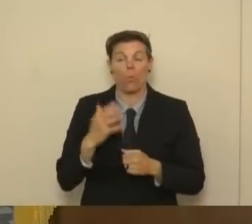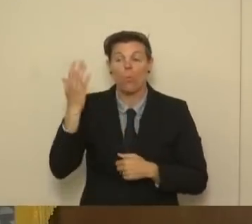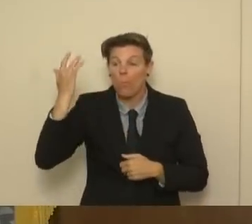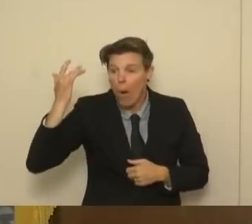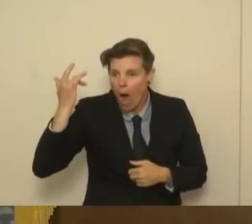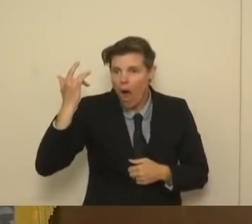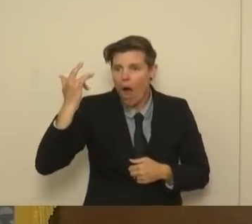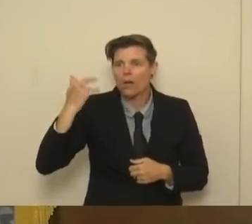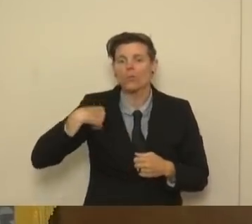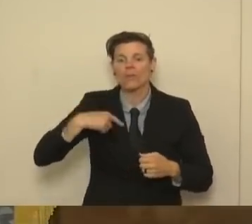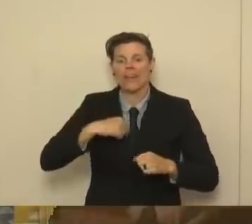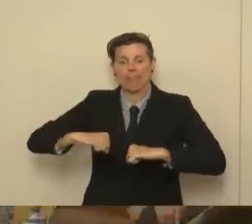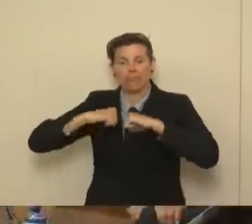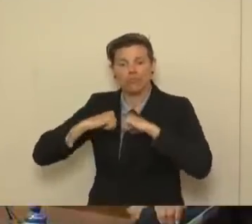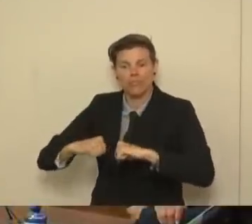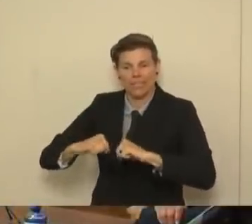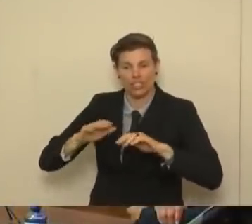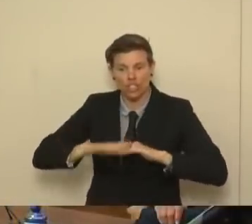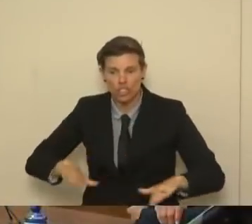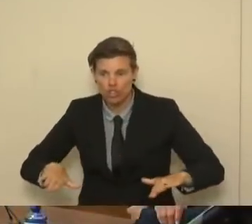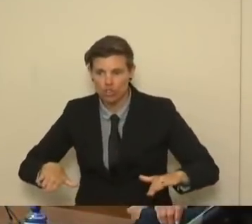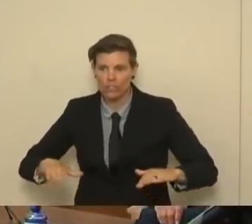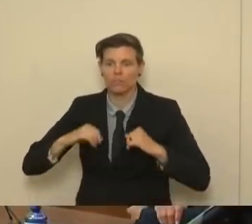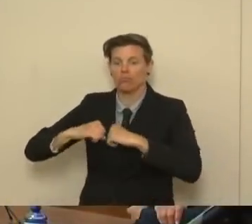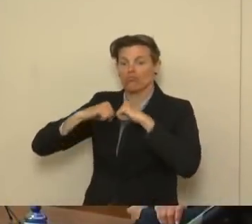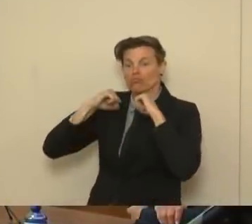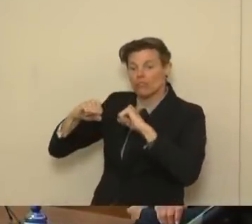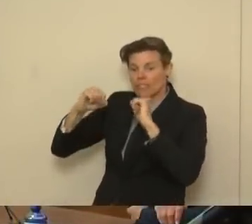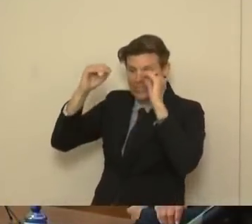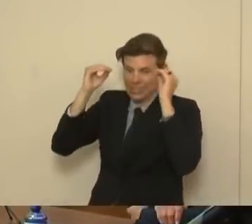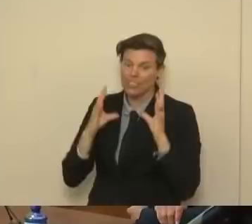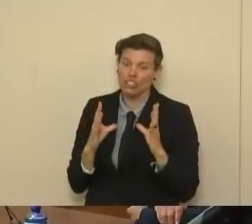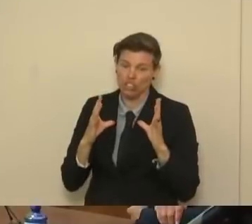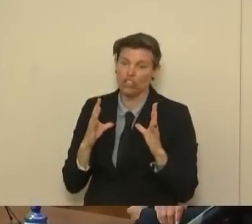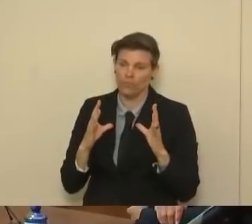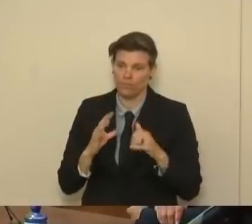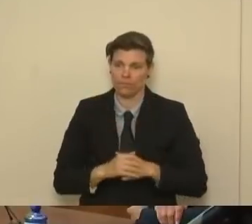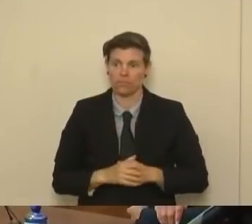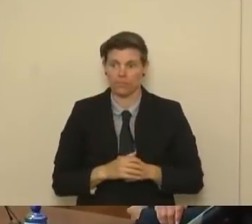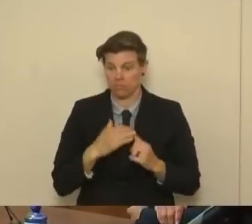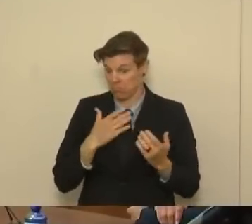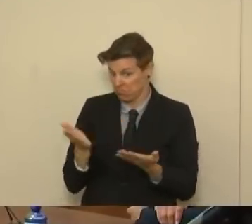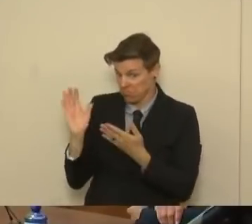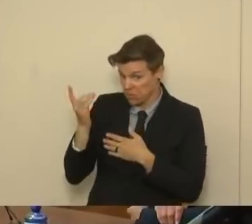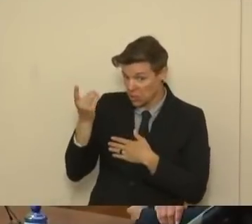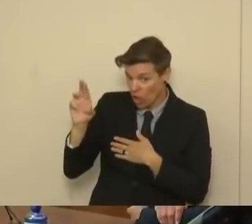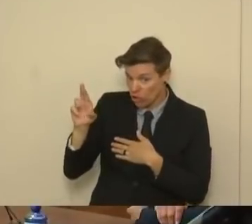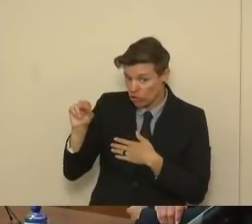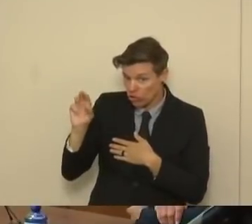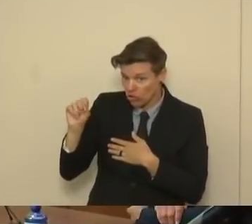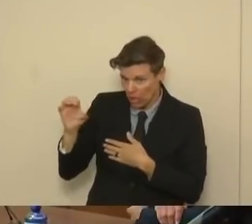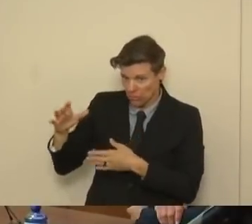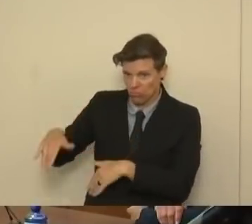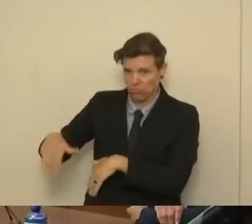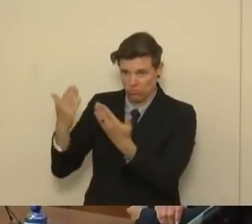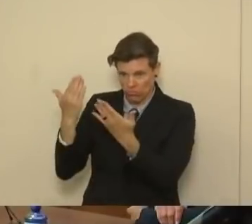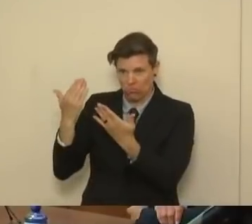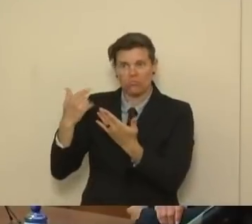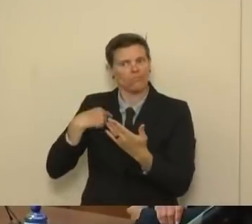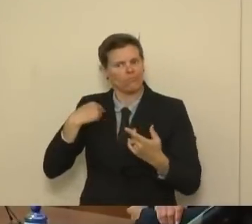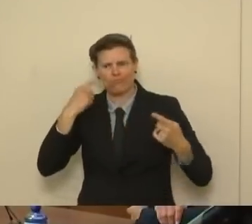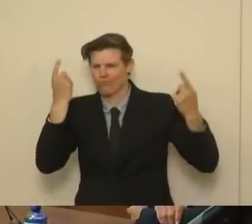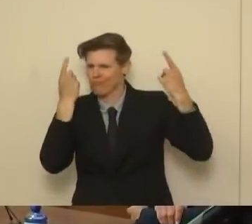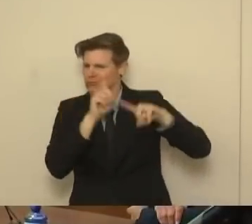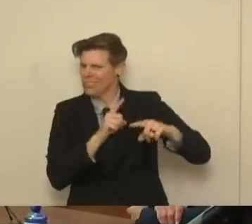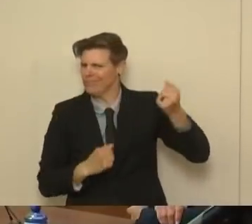education workers. Dr. Grace. Yeah, thank you, Governor. I completely agree with everything you say, and I just want to take a moment to highlight all the work that the modeling